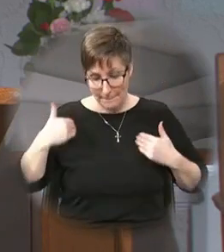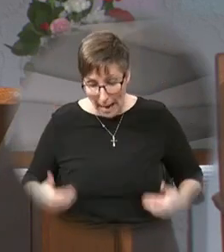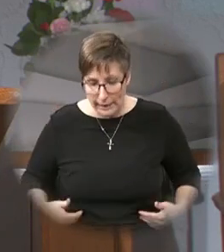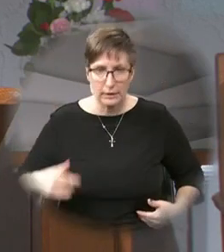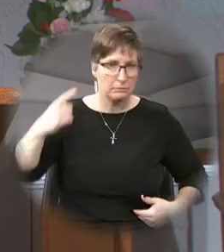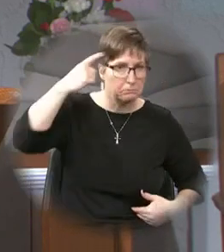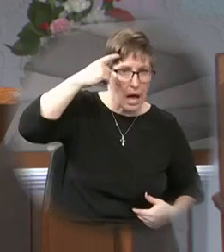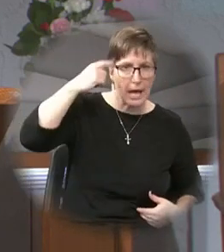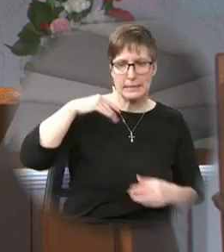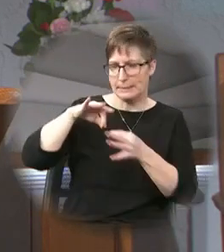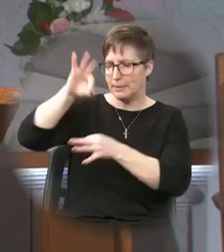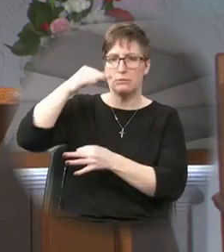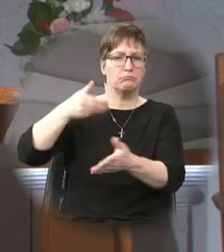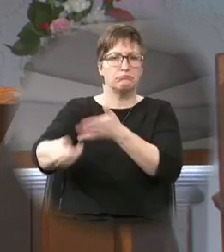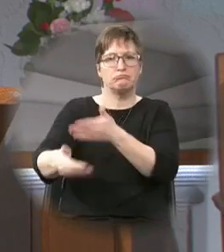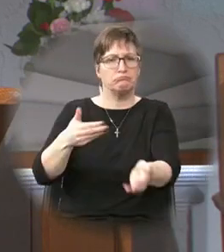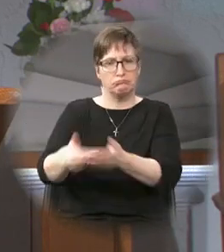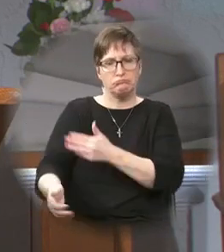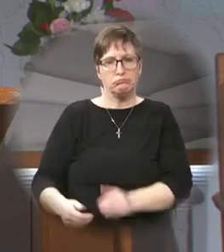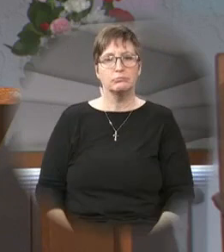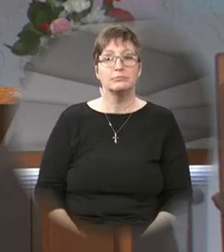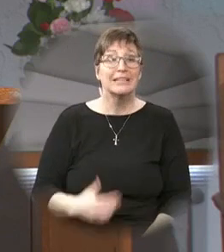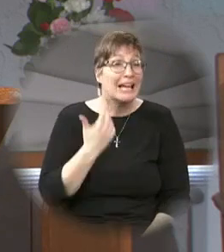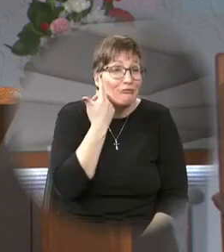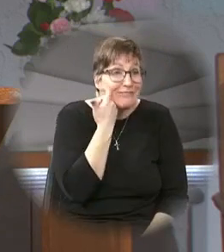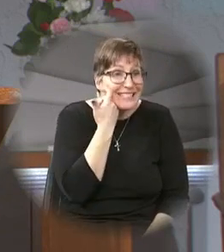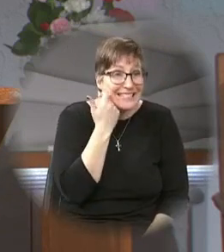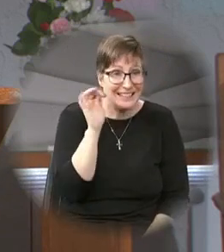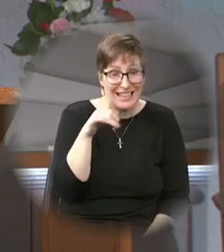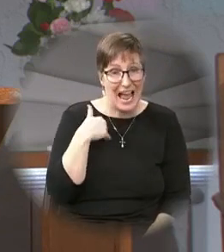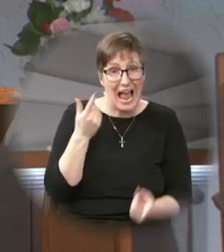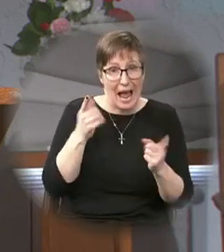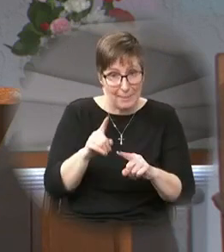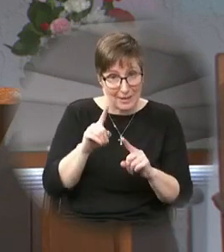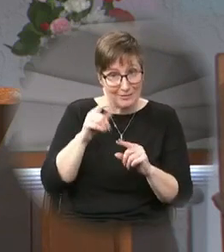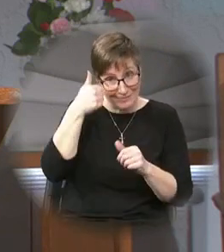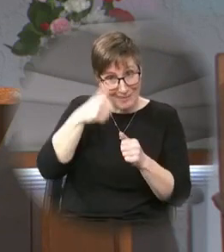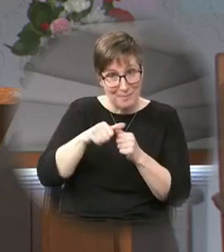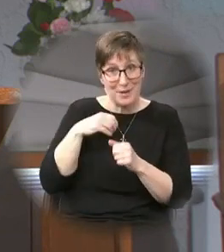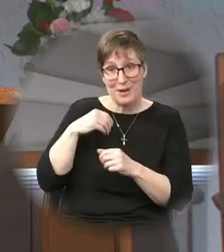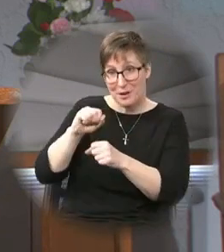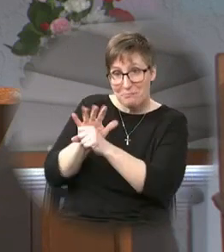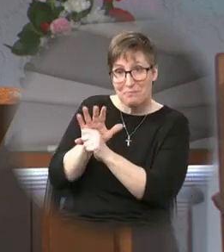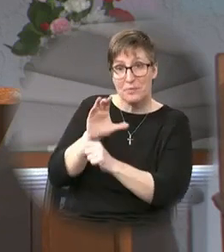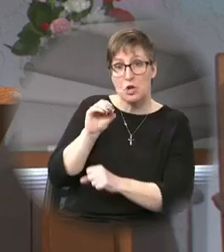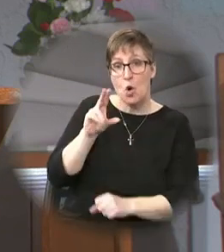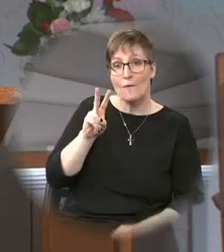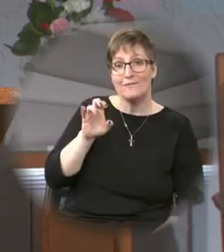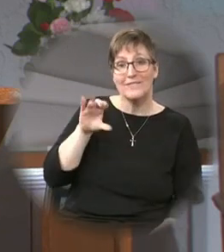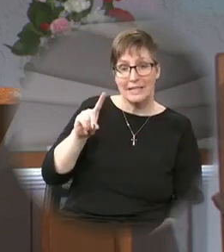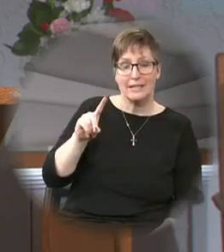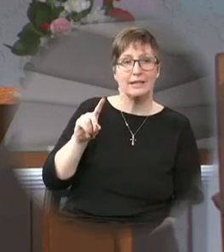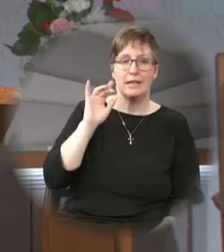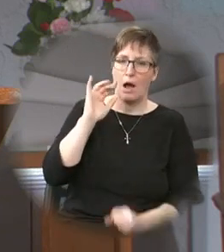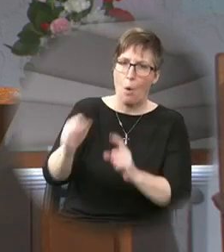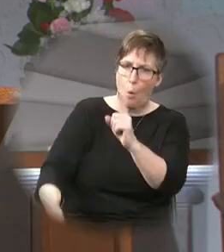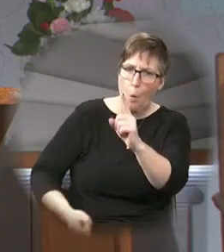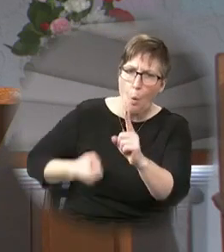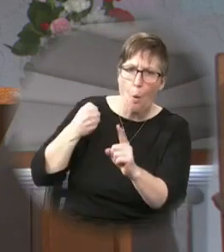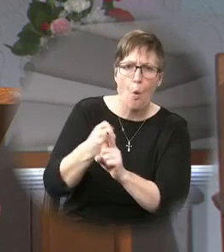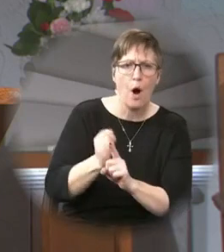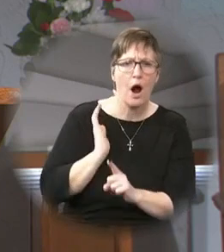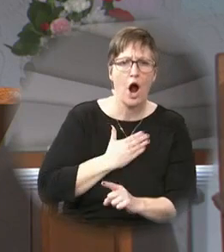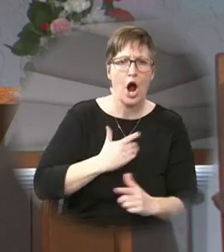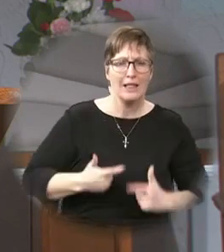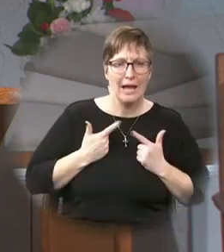spirit. Certainly in our recent times, the reality of the COVID pandemic had a powerful impact on our